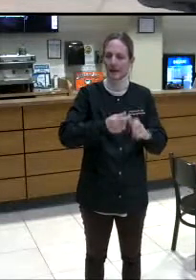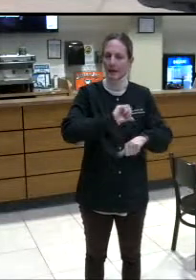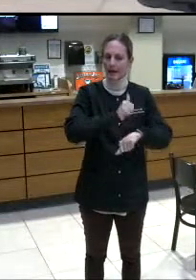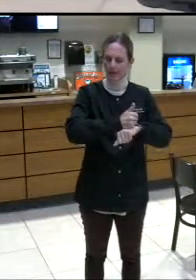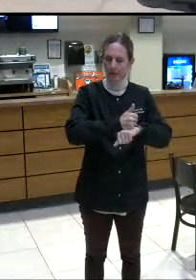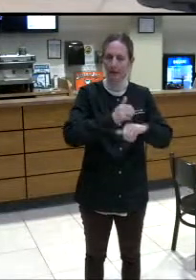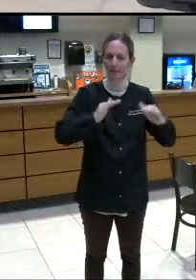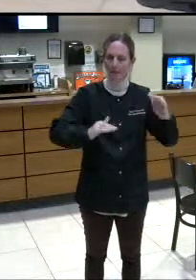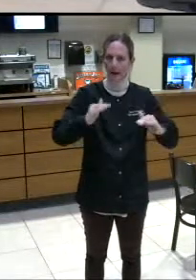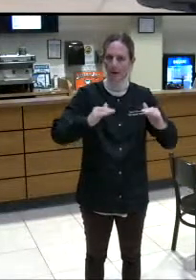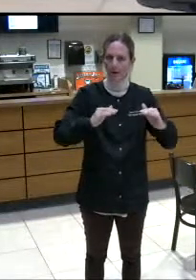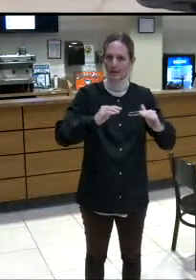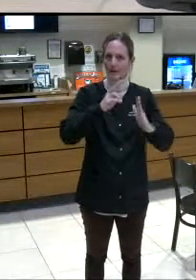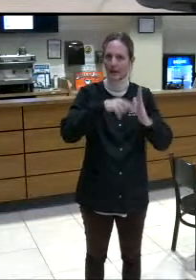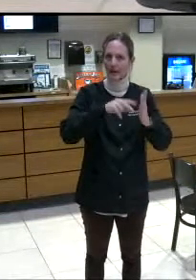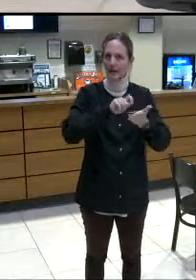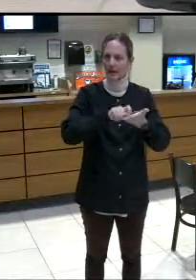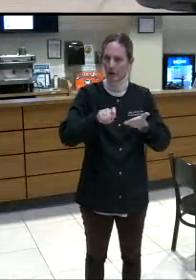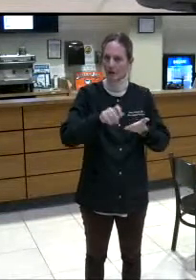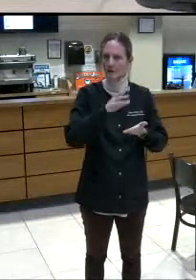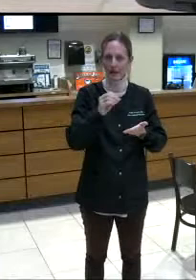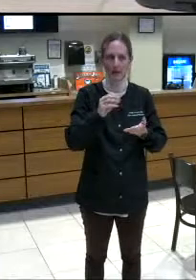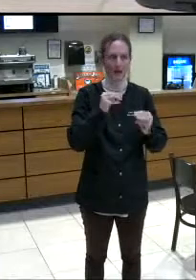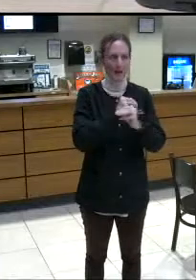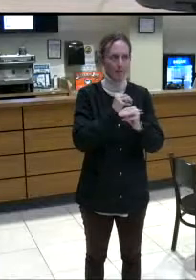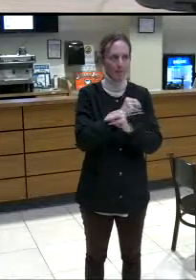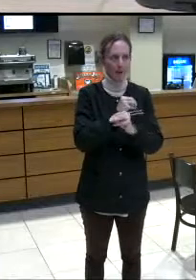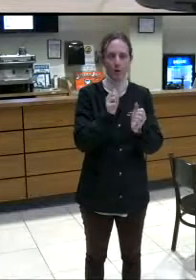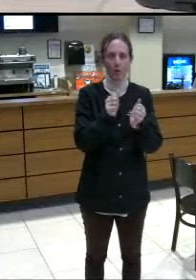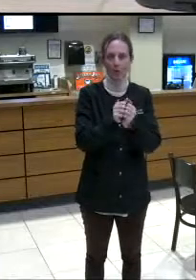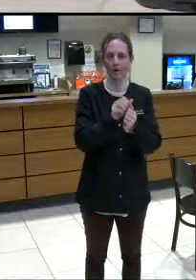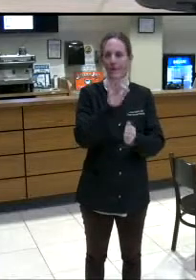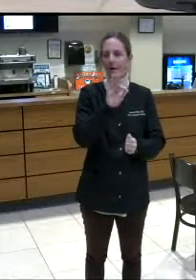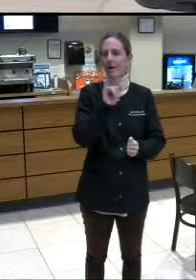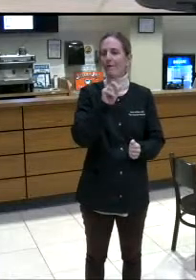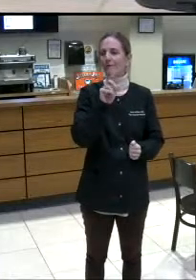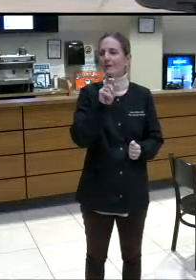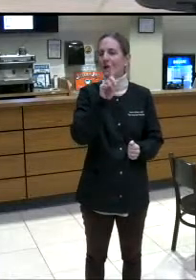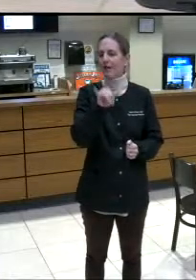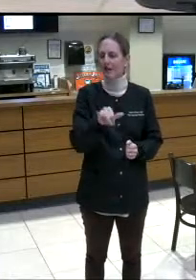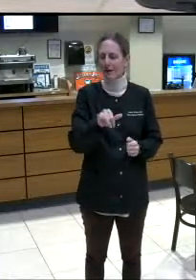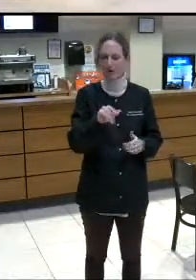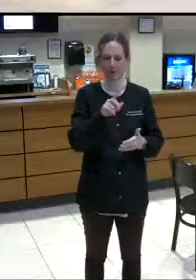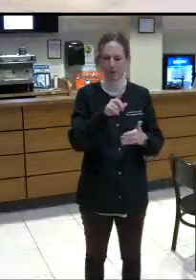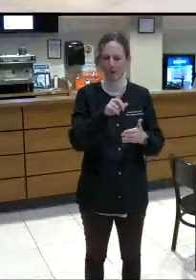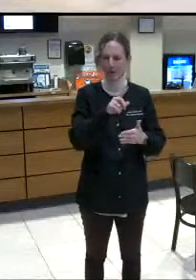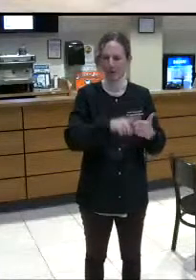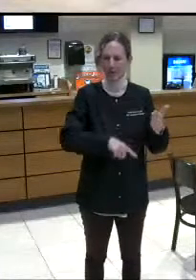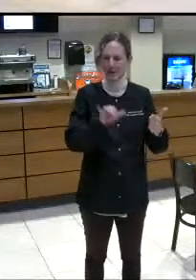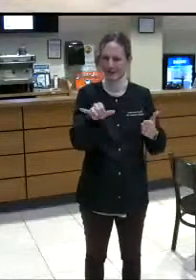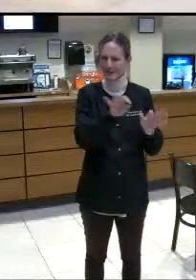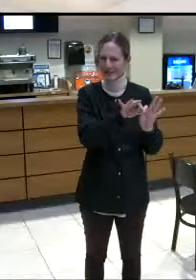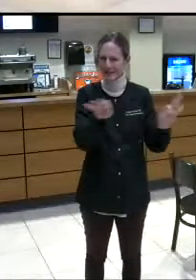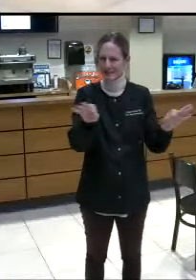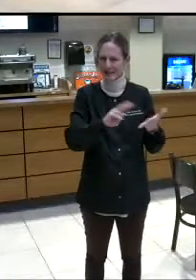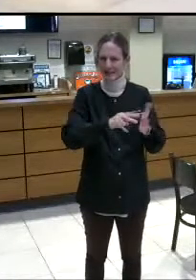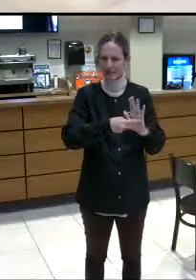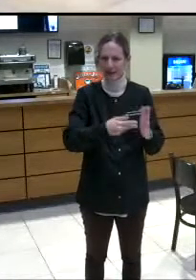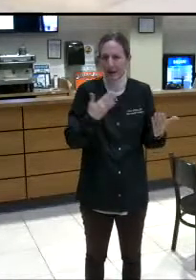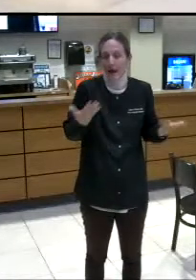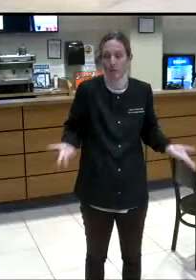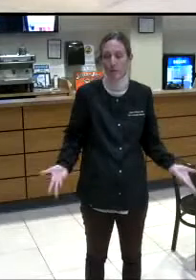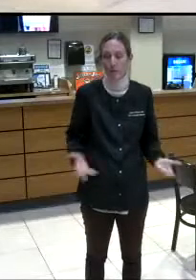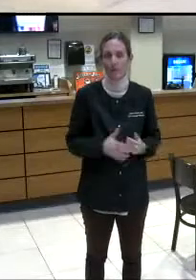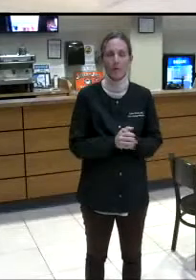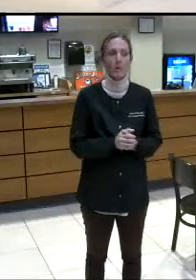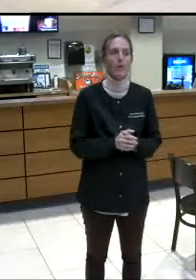mathematics instruction blocks with fidelity. Can you tell me what that means? Because I don't really know what that means. So in our balanced literacy block,